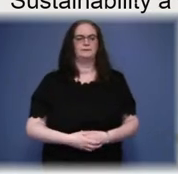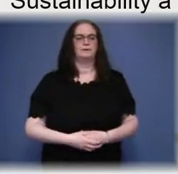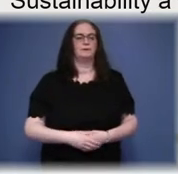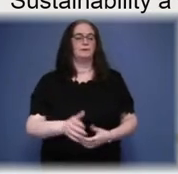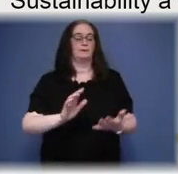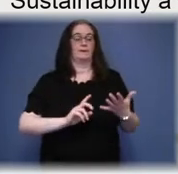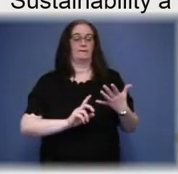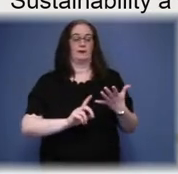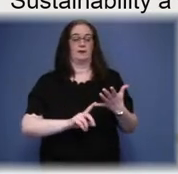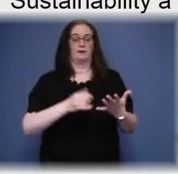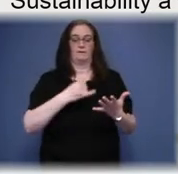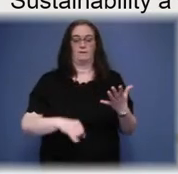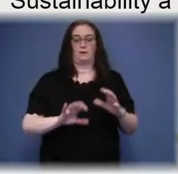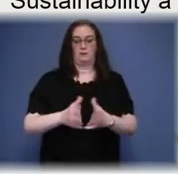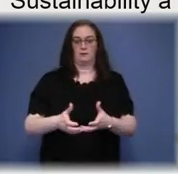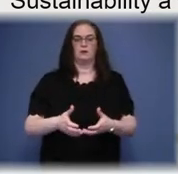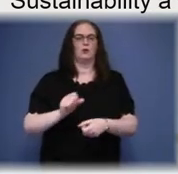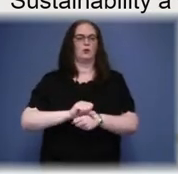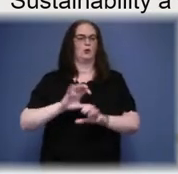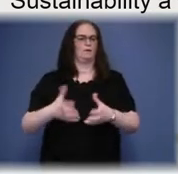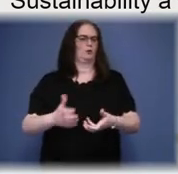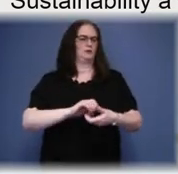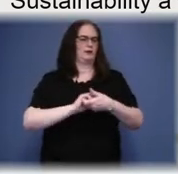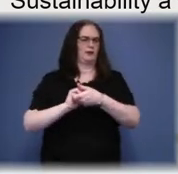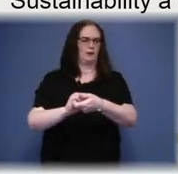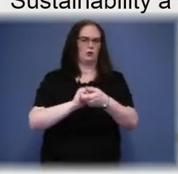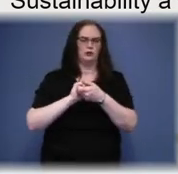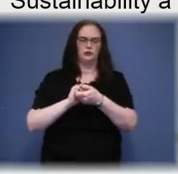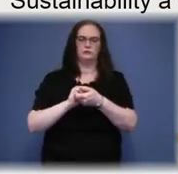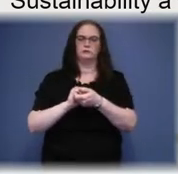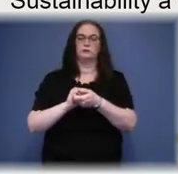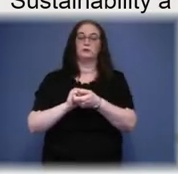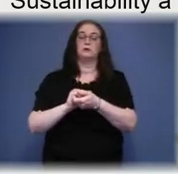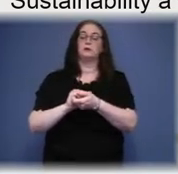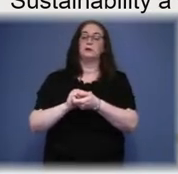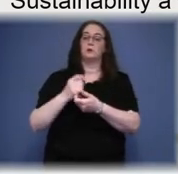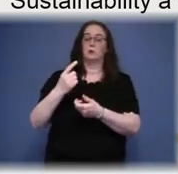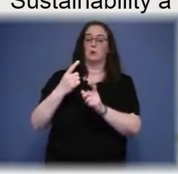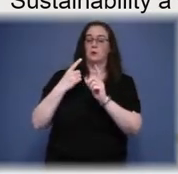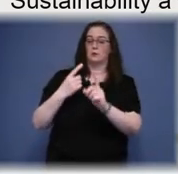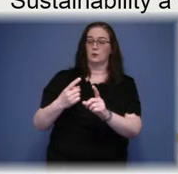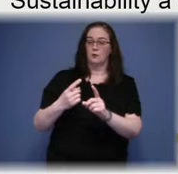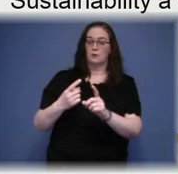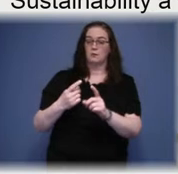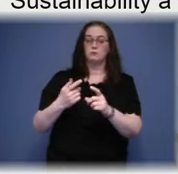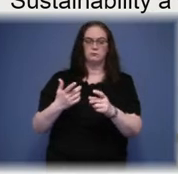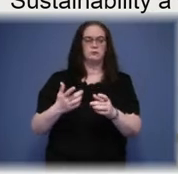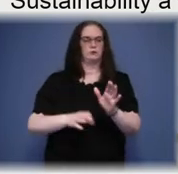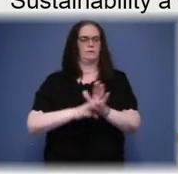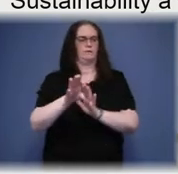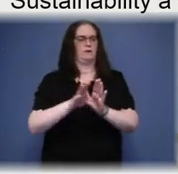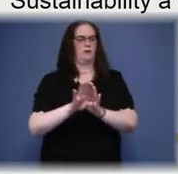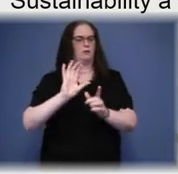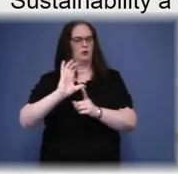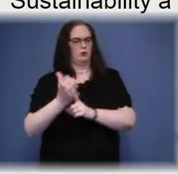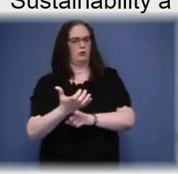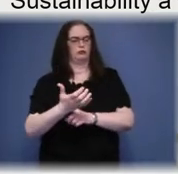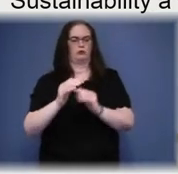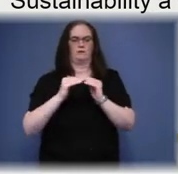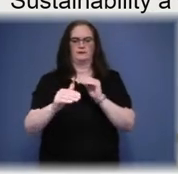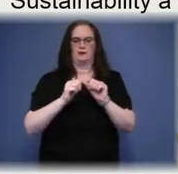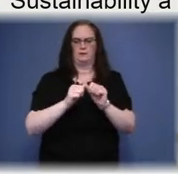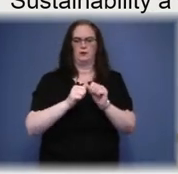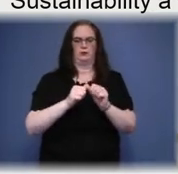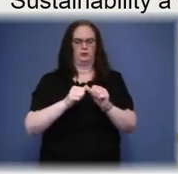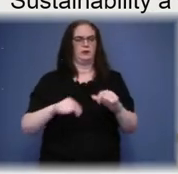our fifth and final sector is workforce and collaboration, with one of our goals being to develop a culture of sustainability